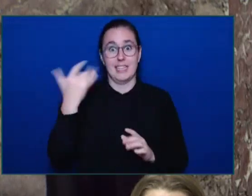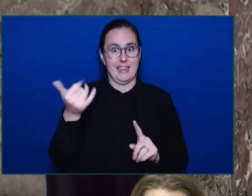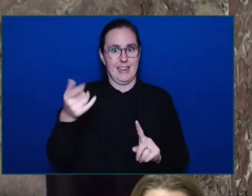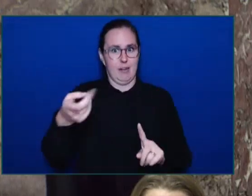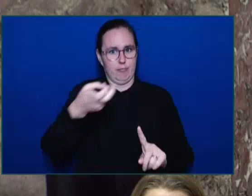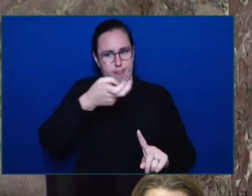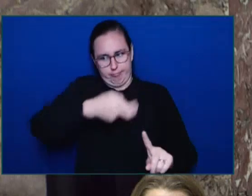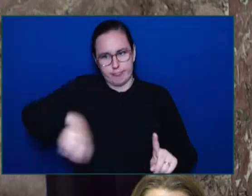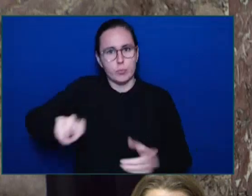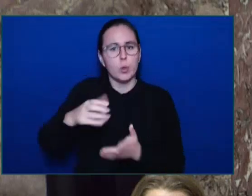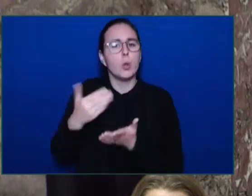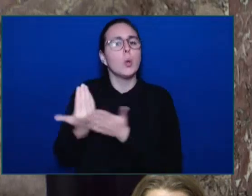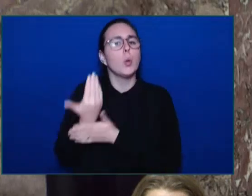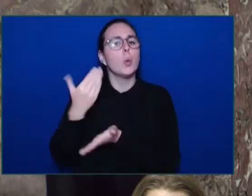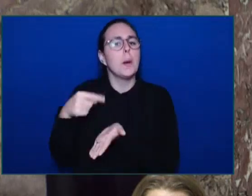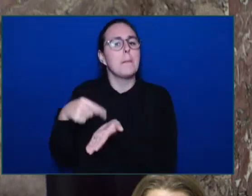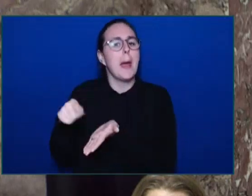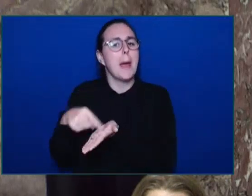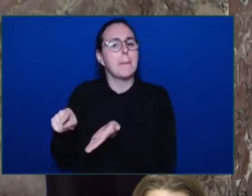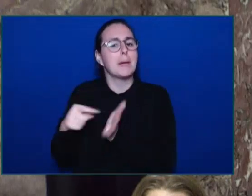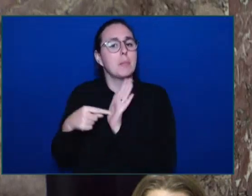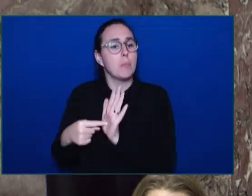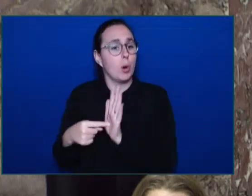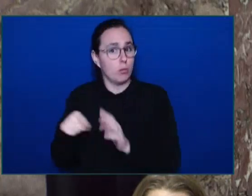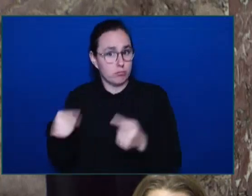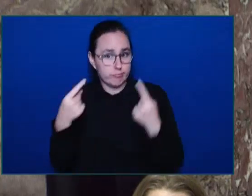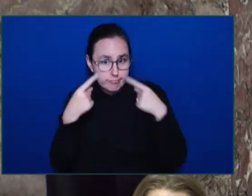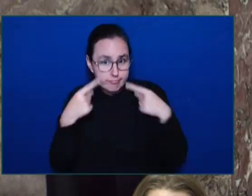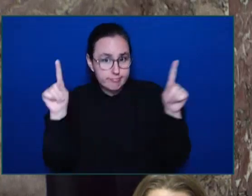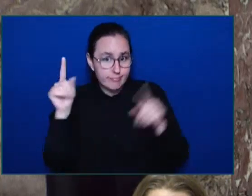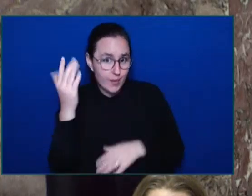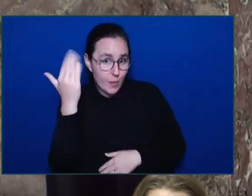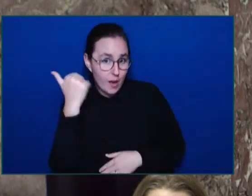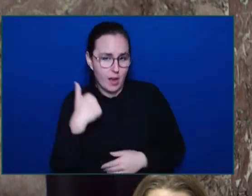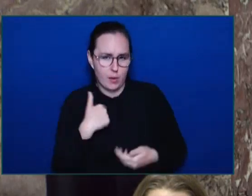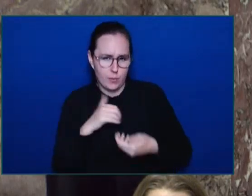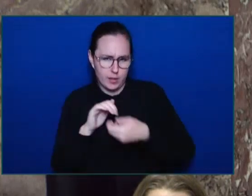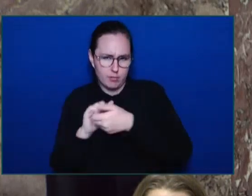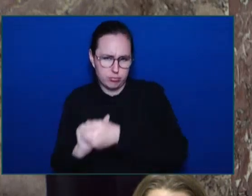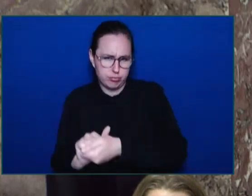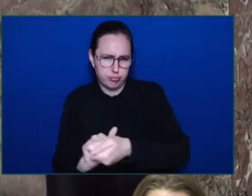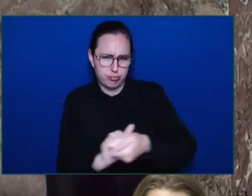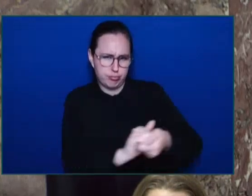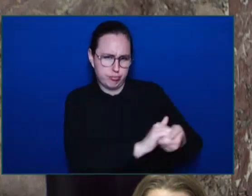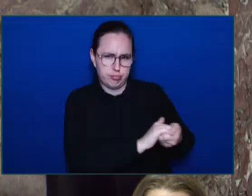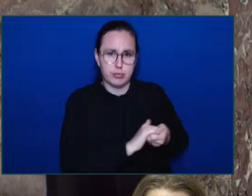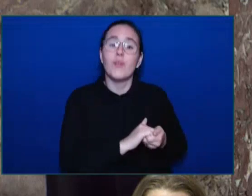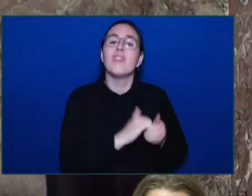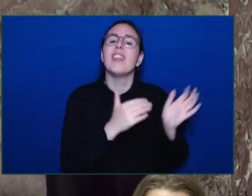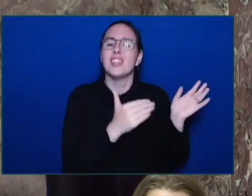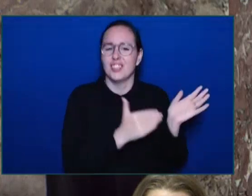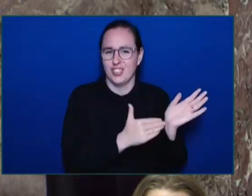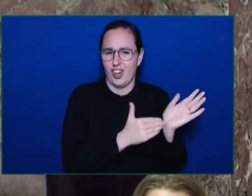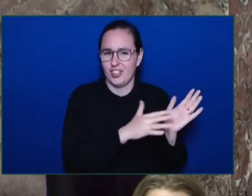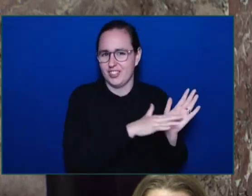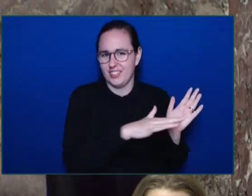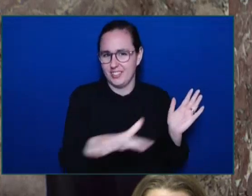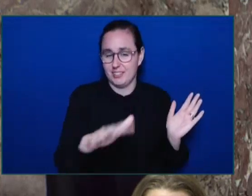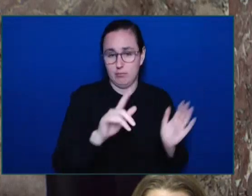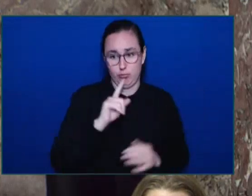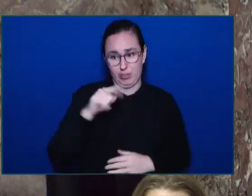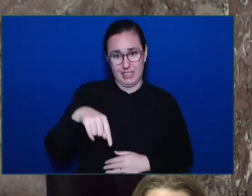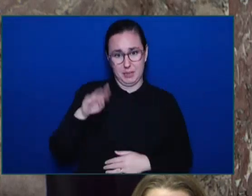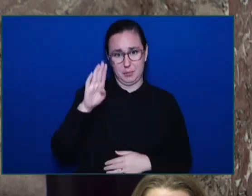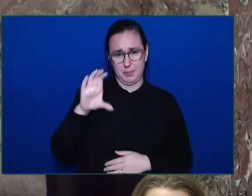Because we worked with doctors. We have, Honourable Speaker, led Canada in the recruitment and the hiring of new nurses, Honourable